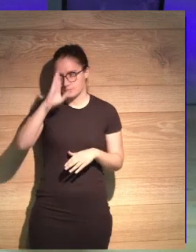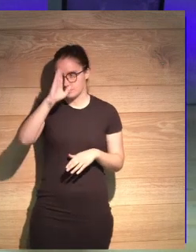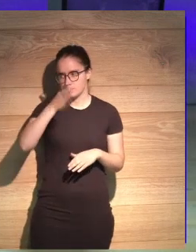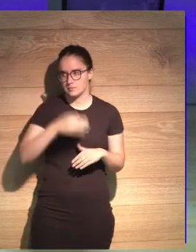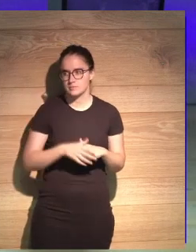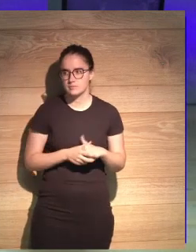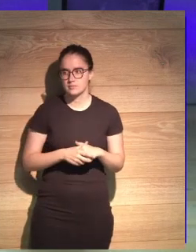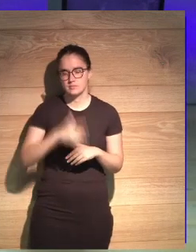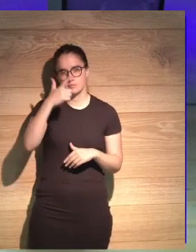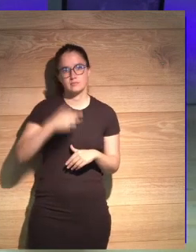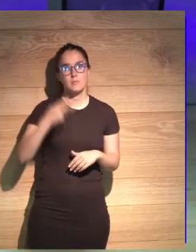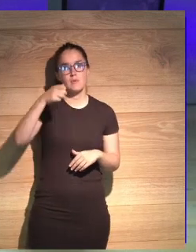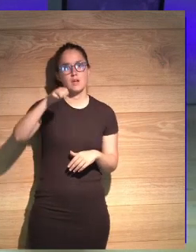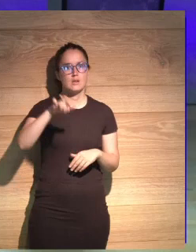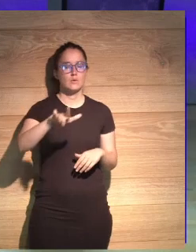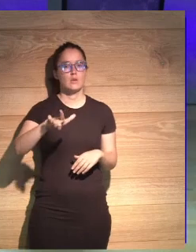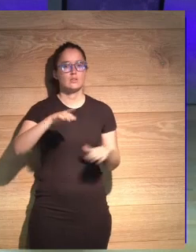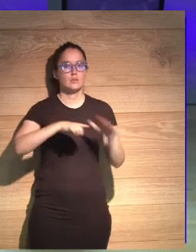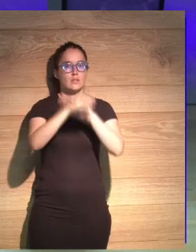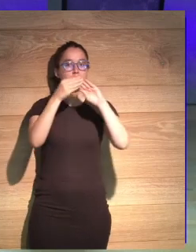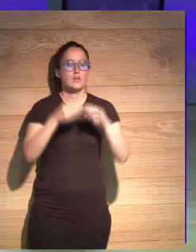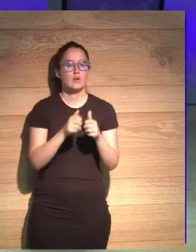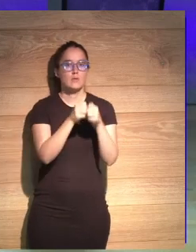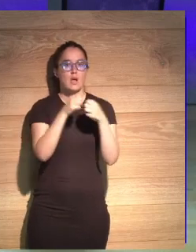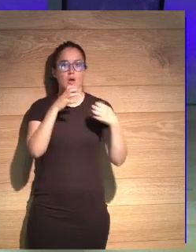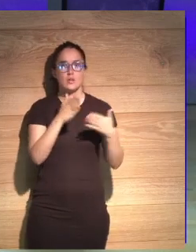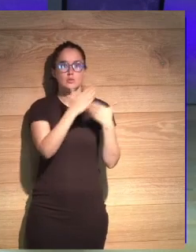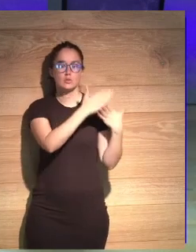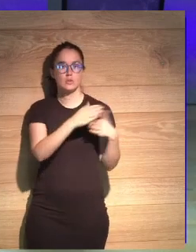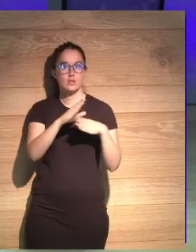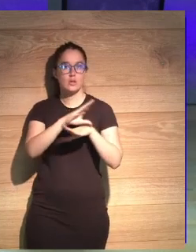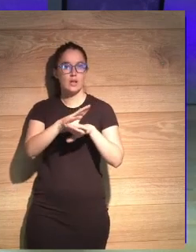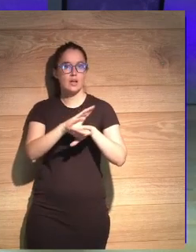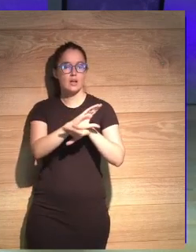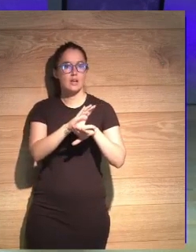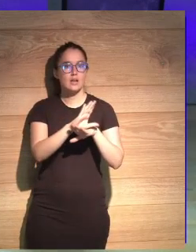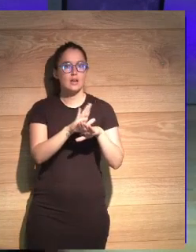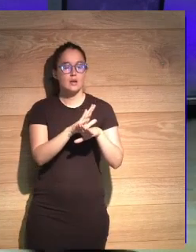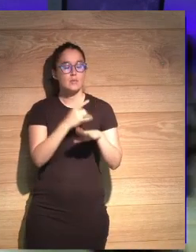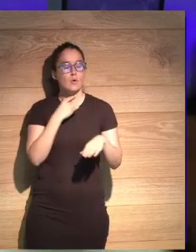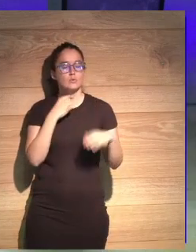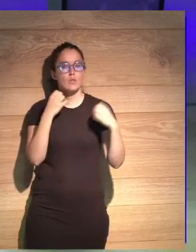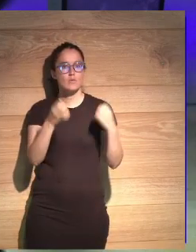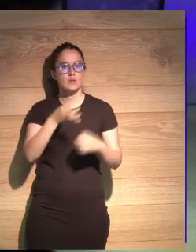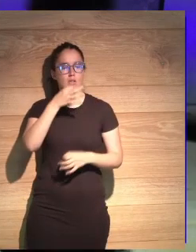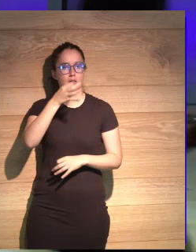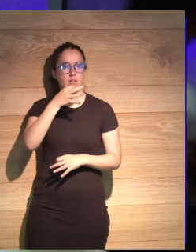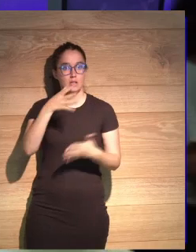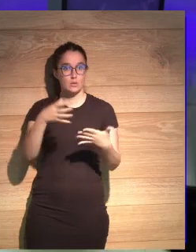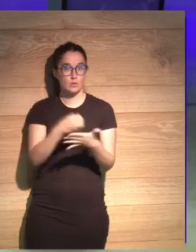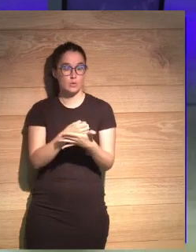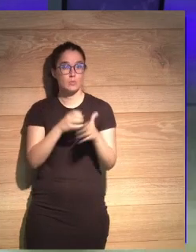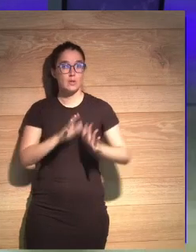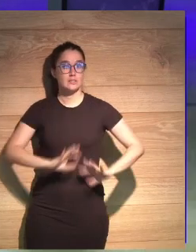Buenas. My name is Manuel. I am a video game developer. I'm currently studying my degree,